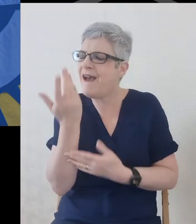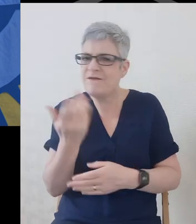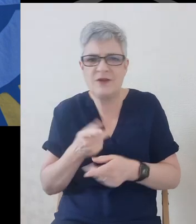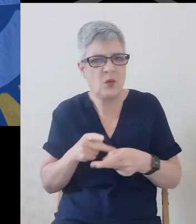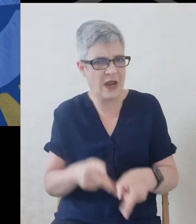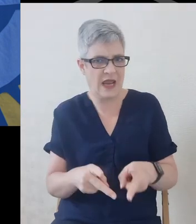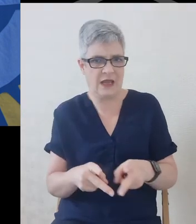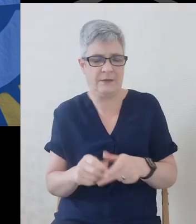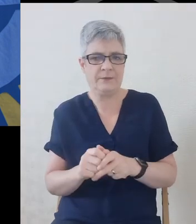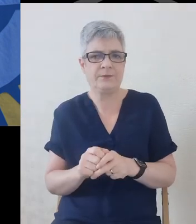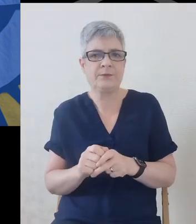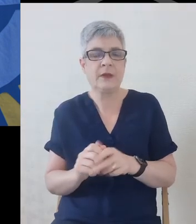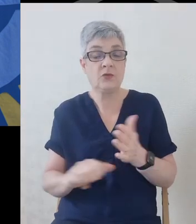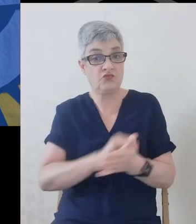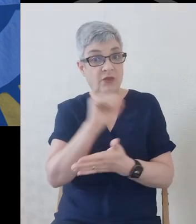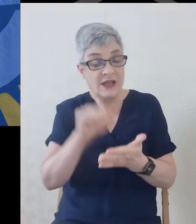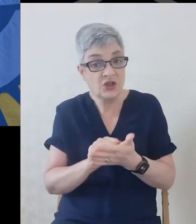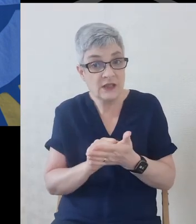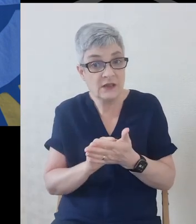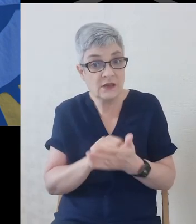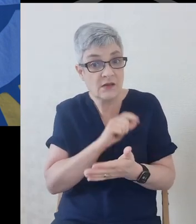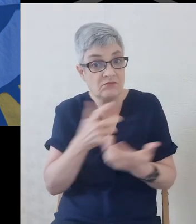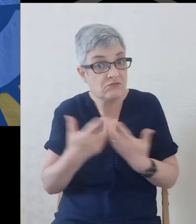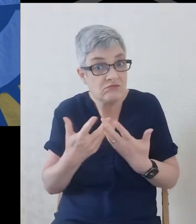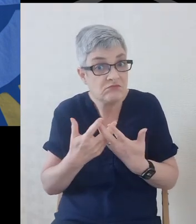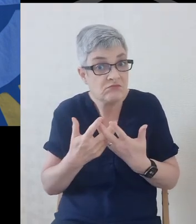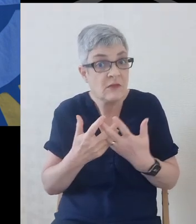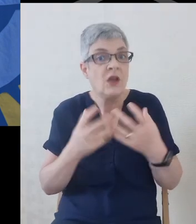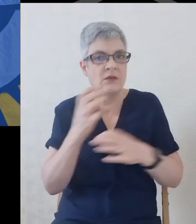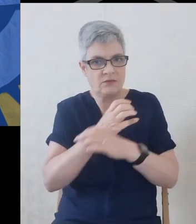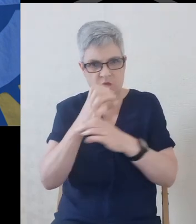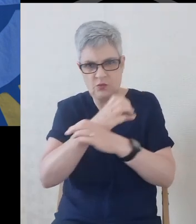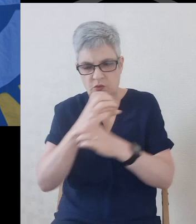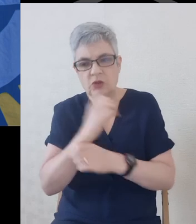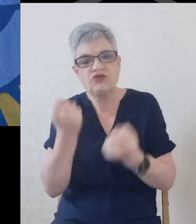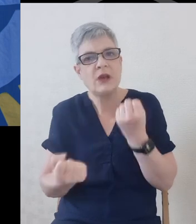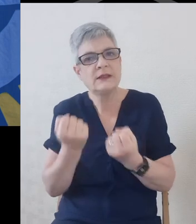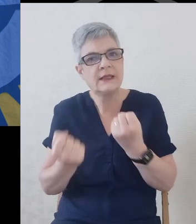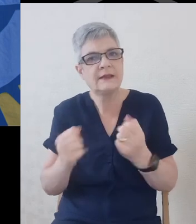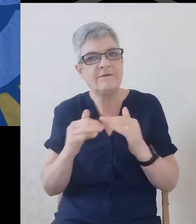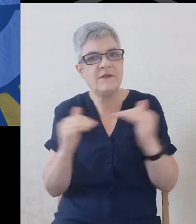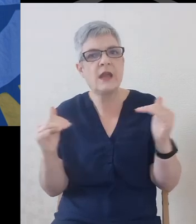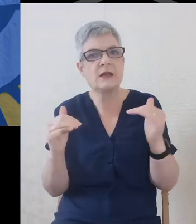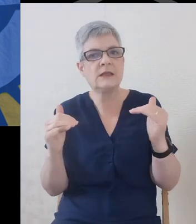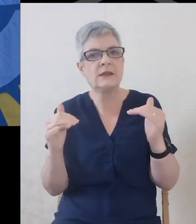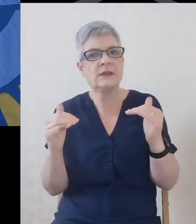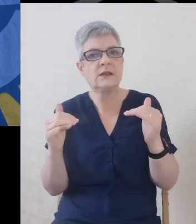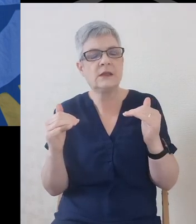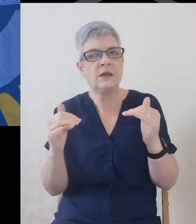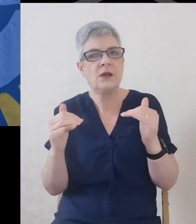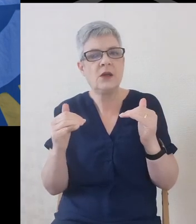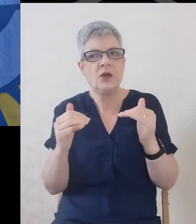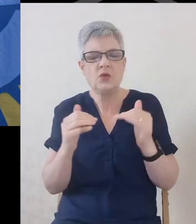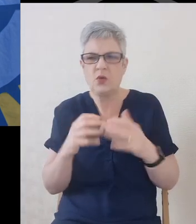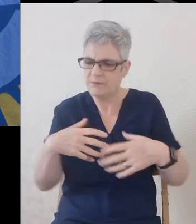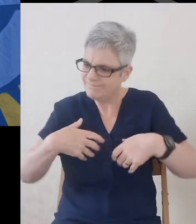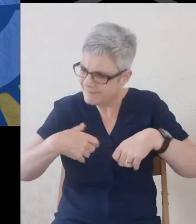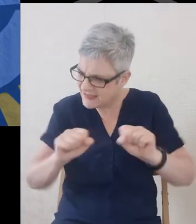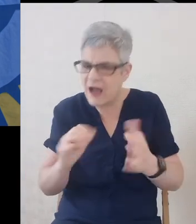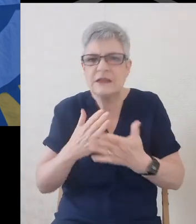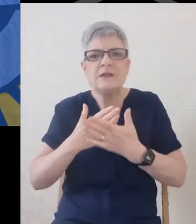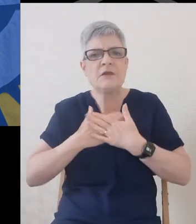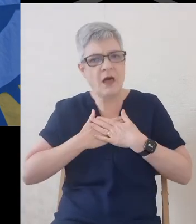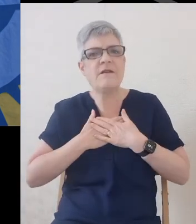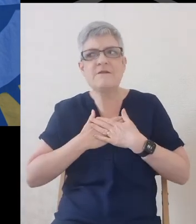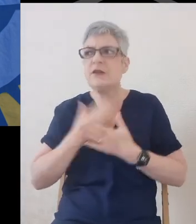Righteous in seeking justice and fairness. You are, Lord God, the source of love and